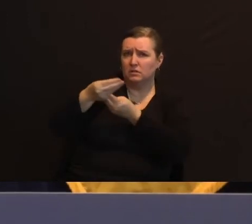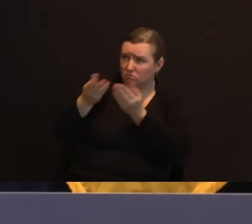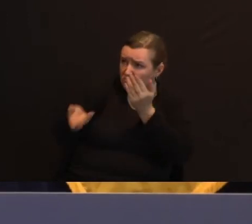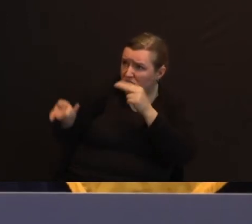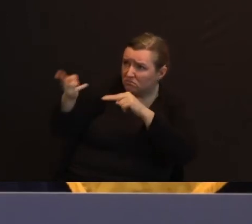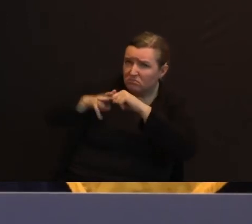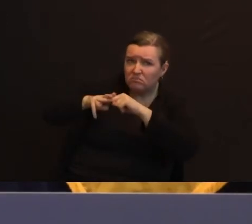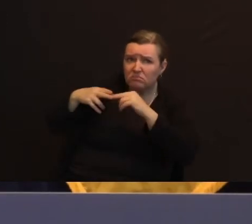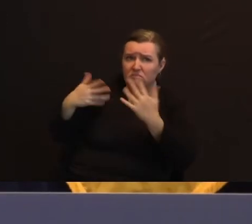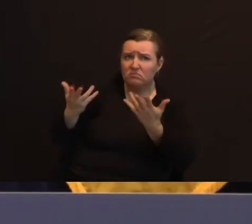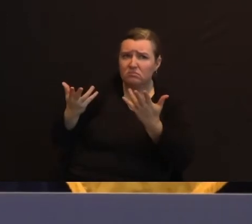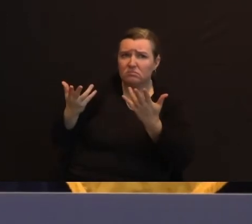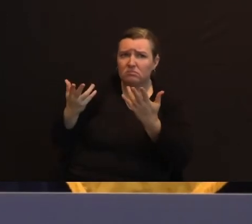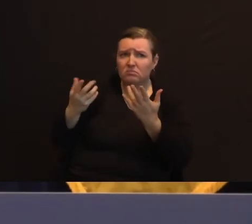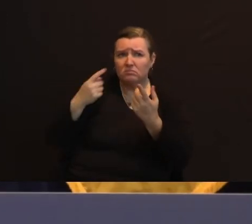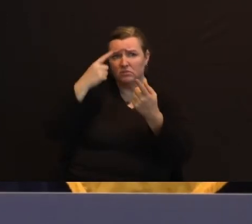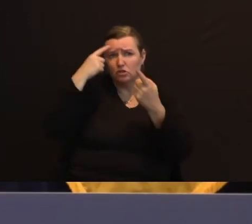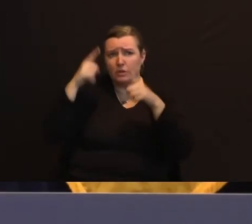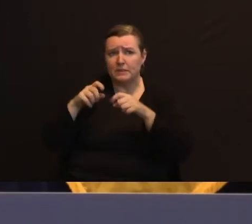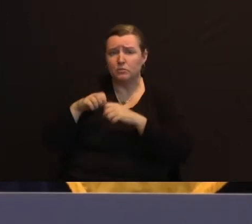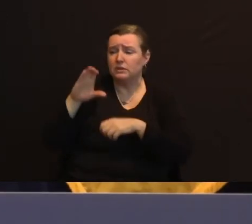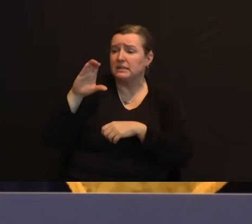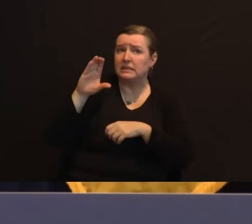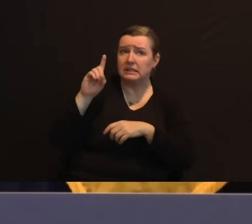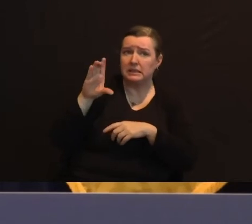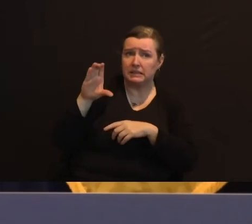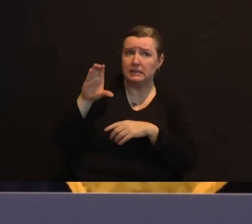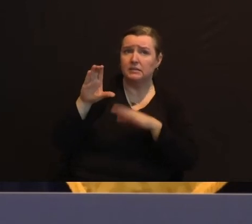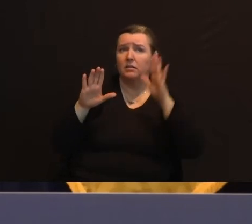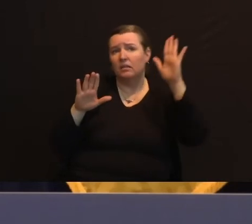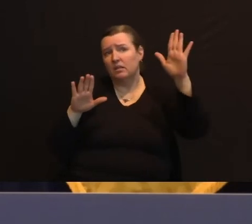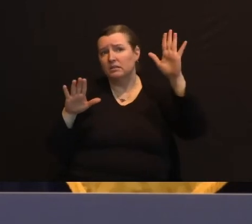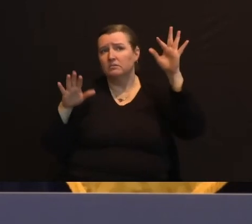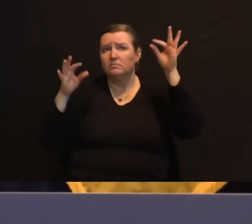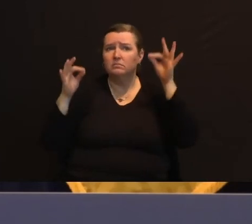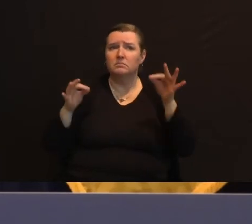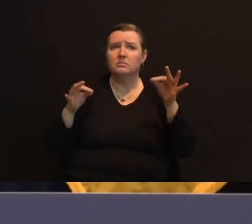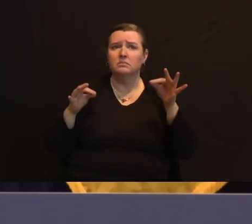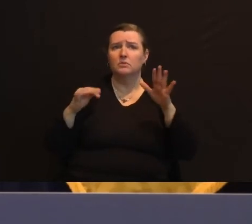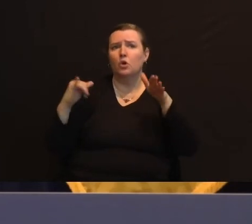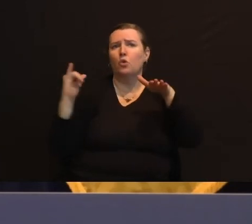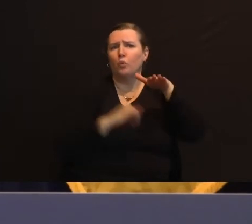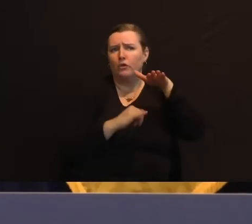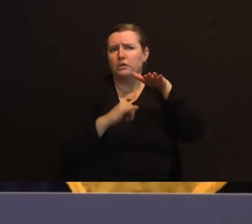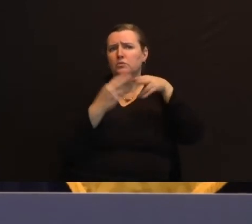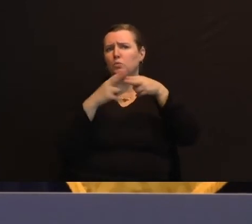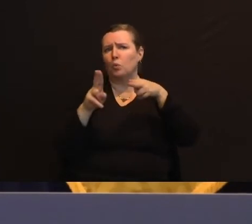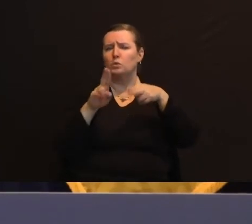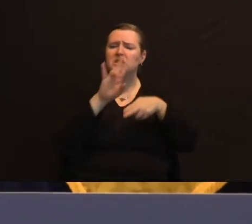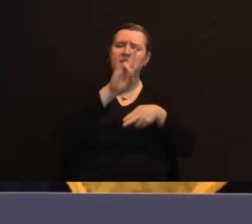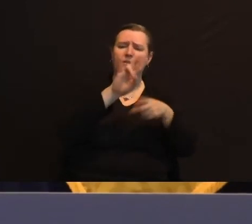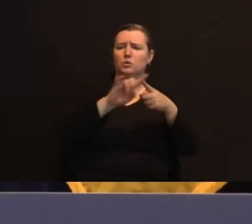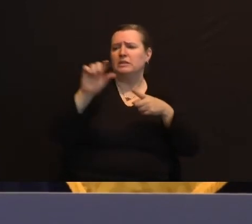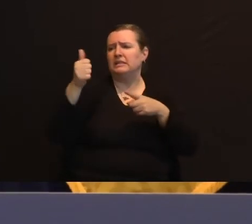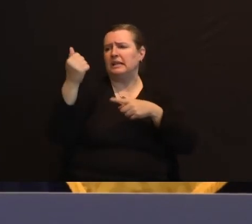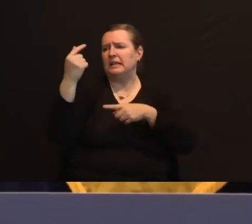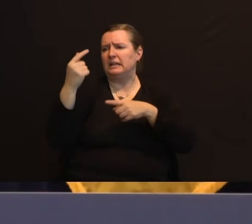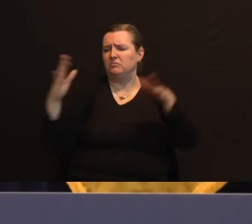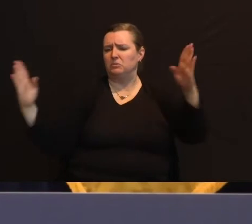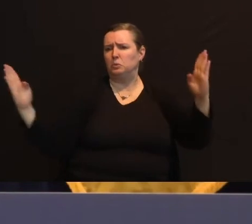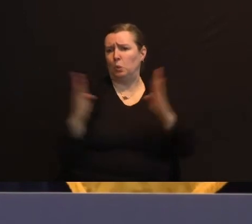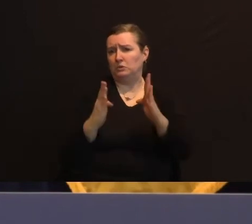CDC's assessment that quarantines should be shortened to 7 to 10 days? Do you plan any policy or messaging